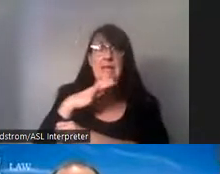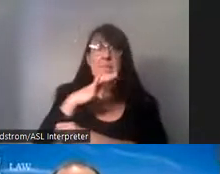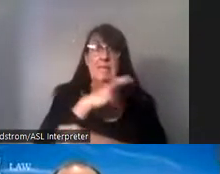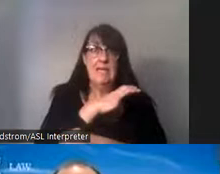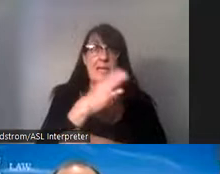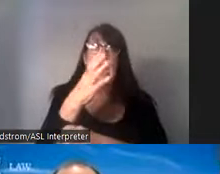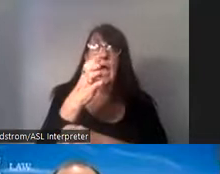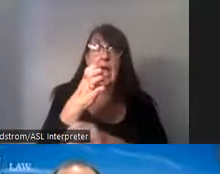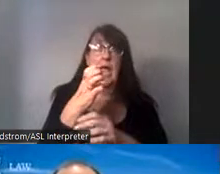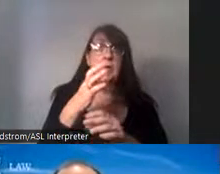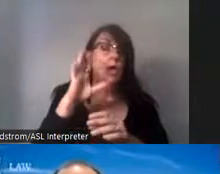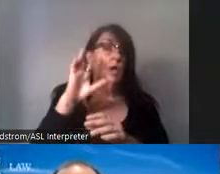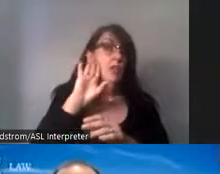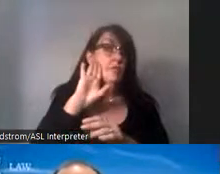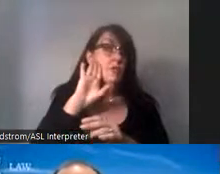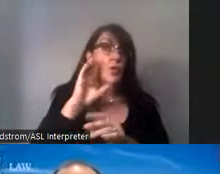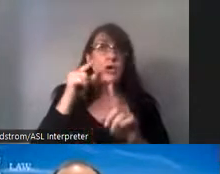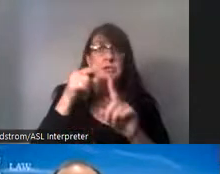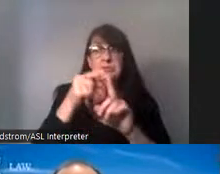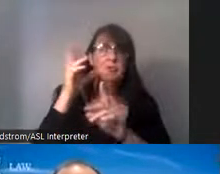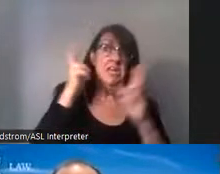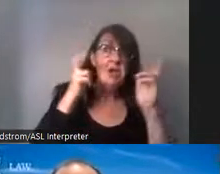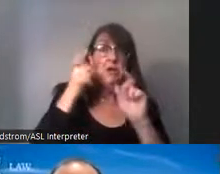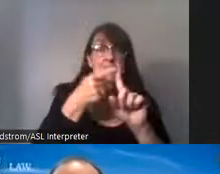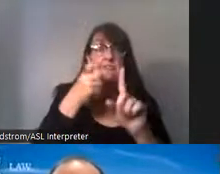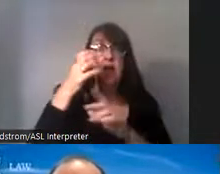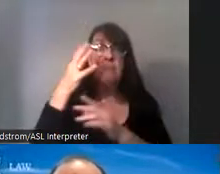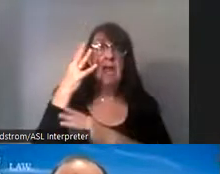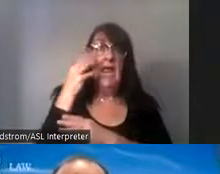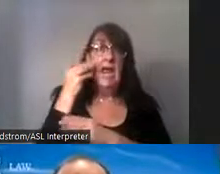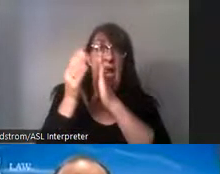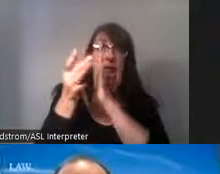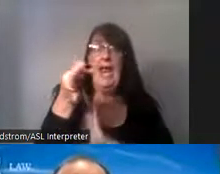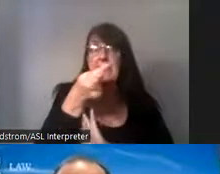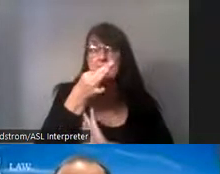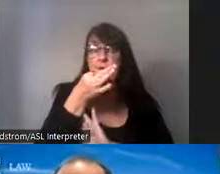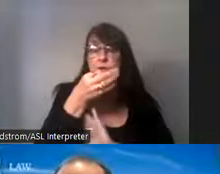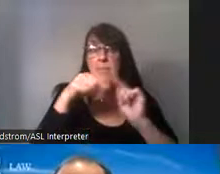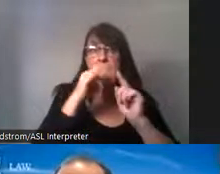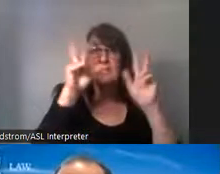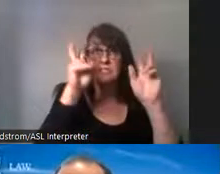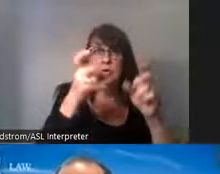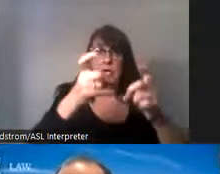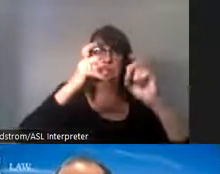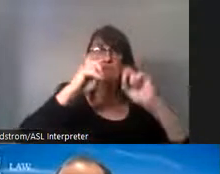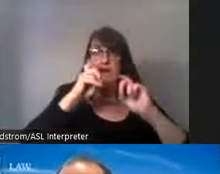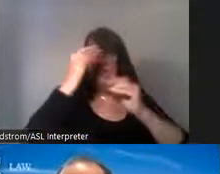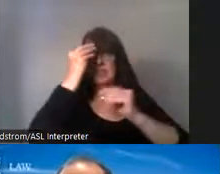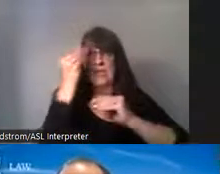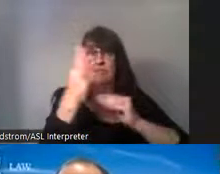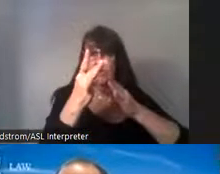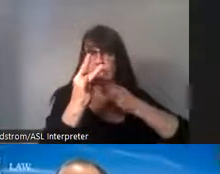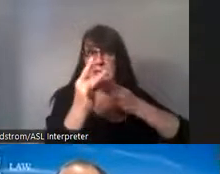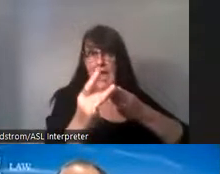to hearing from a series of experts in the subject matter and having them to provide us with information and